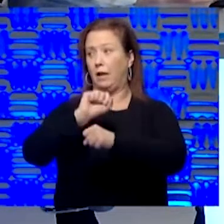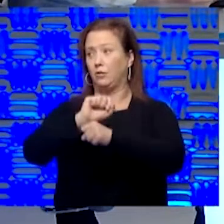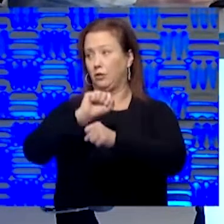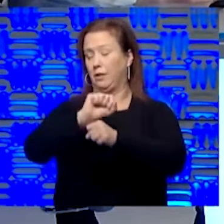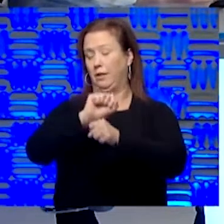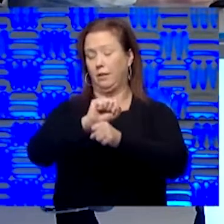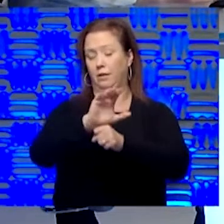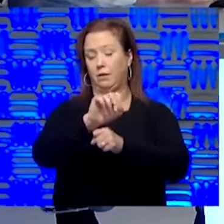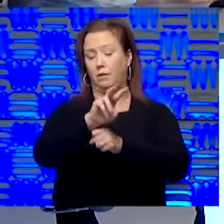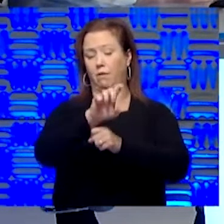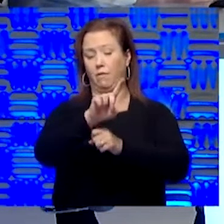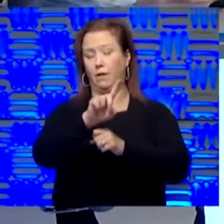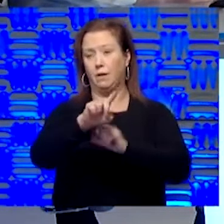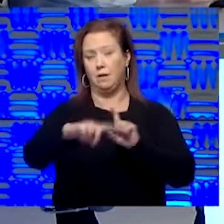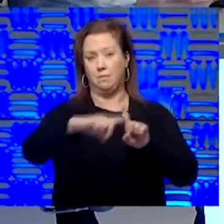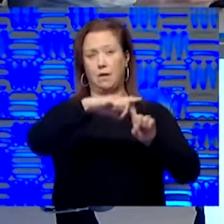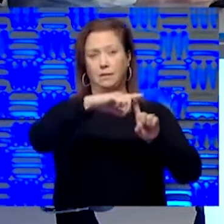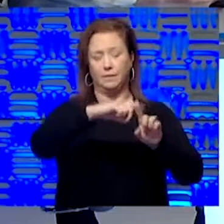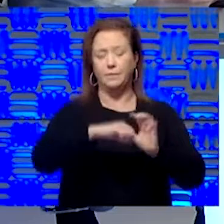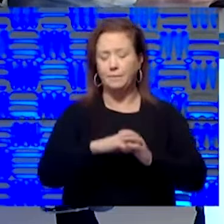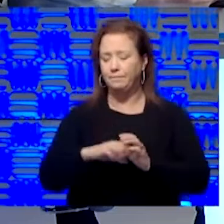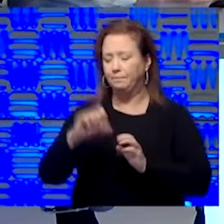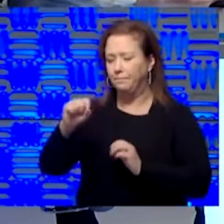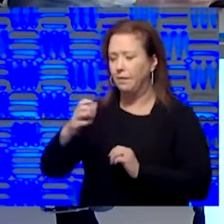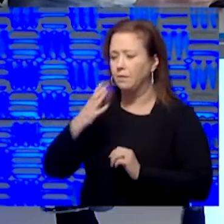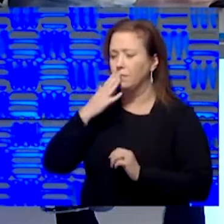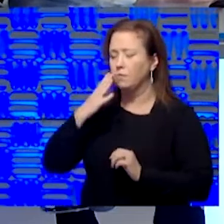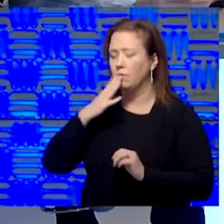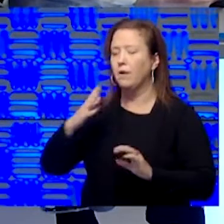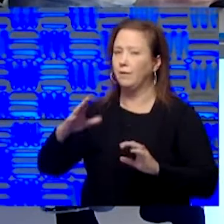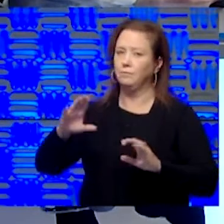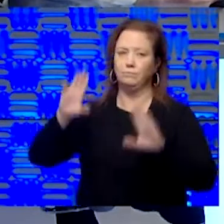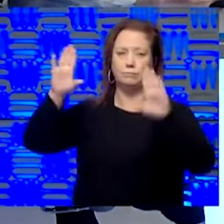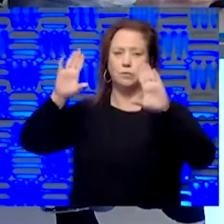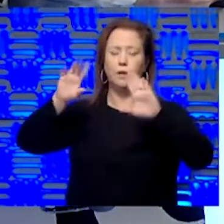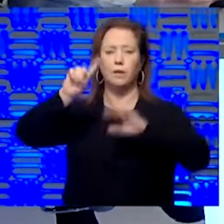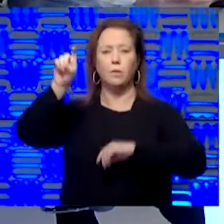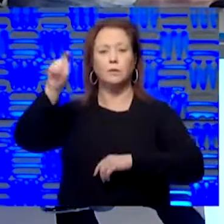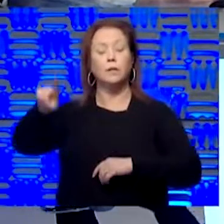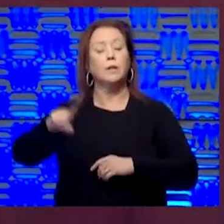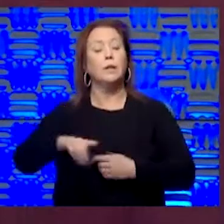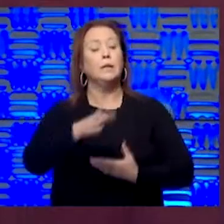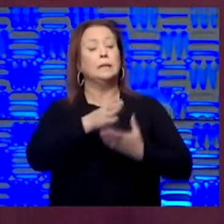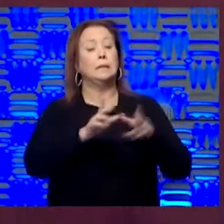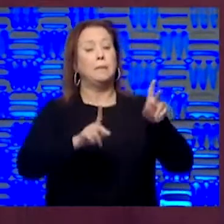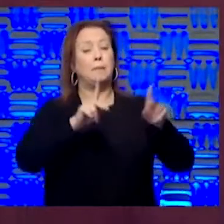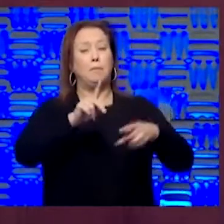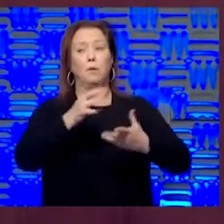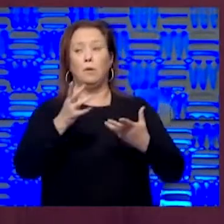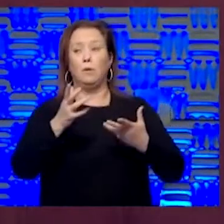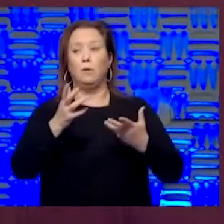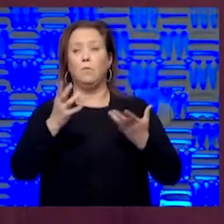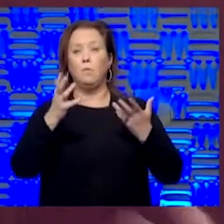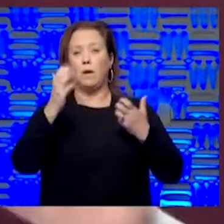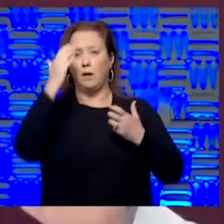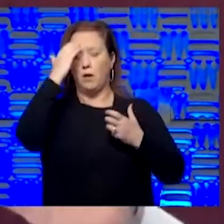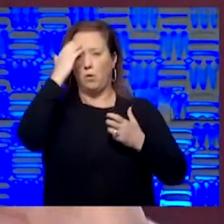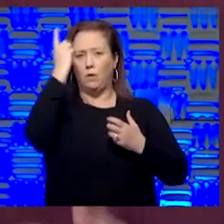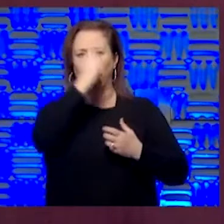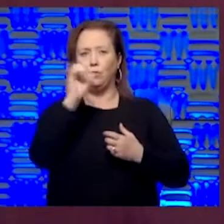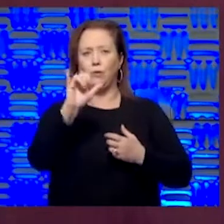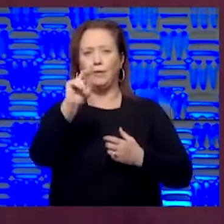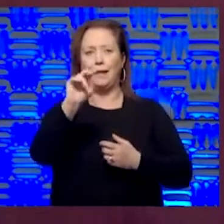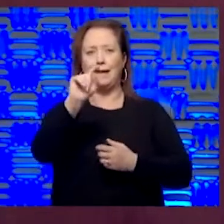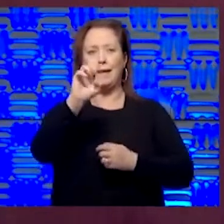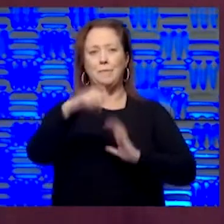both great questions. Yeah. And Nate, I have a question here from the health system. Some of the people that I work with want to know what you look like. So we got to get a picture of you and